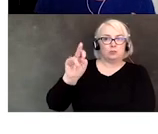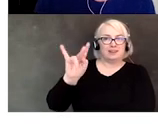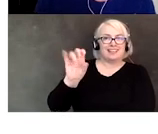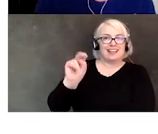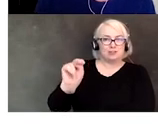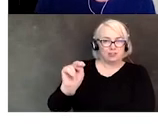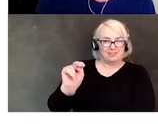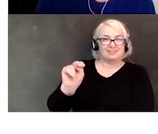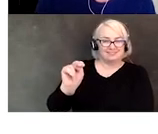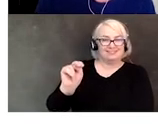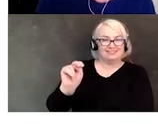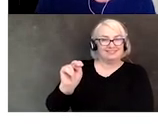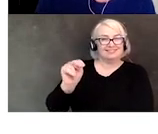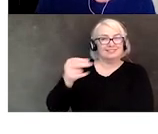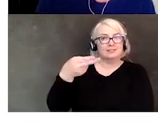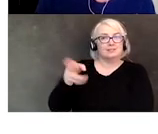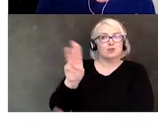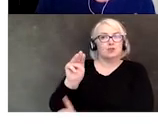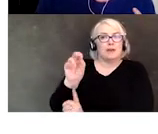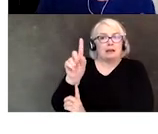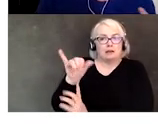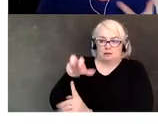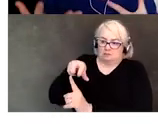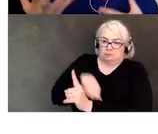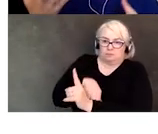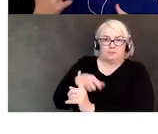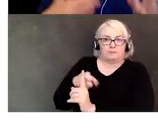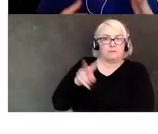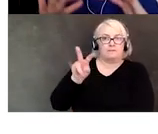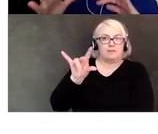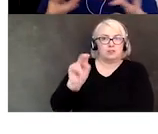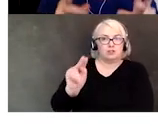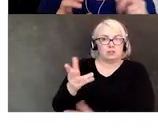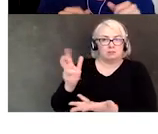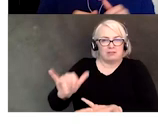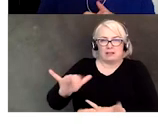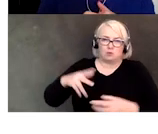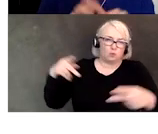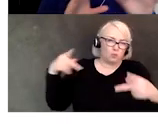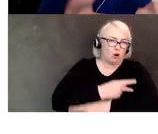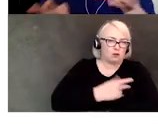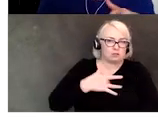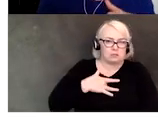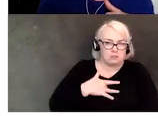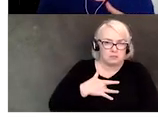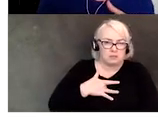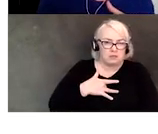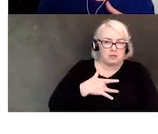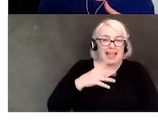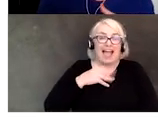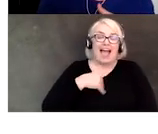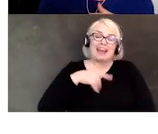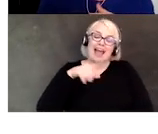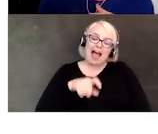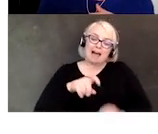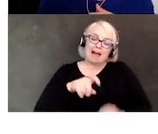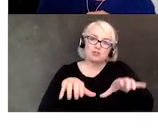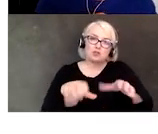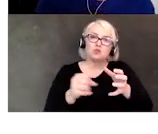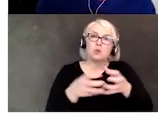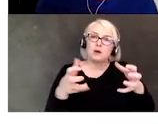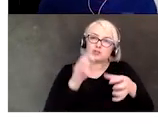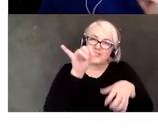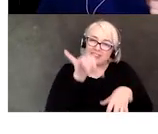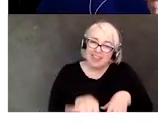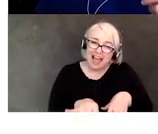and so just like, again, like having to do so much of that in action lines, as opposed